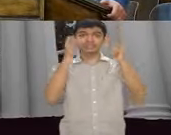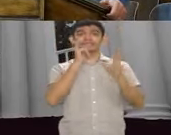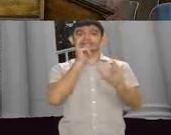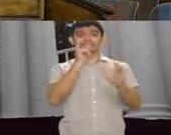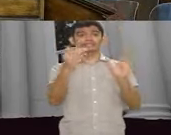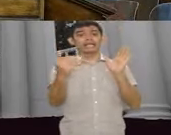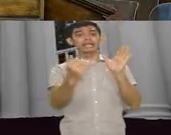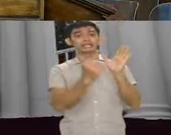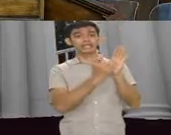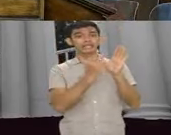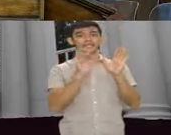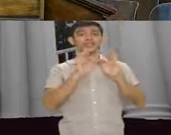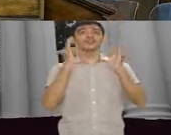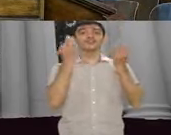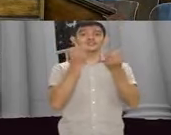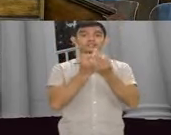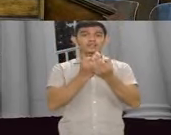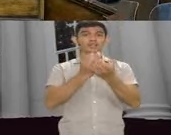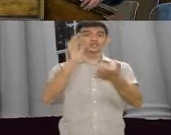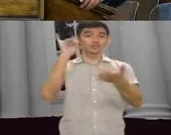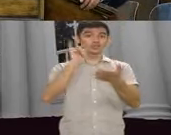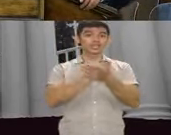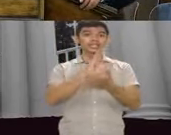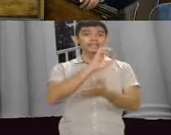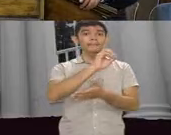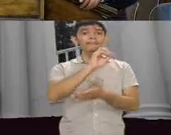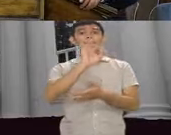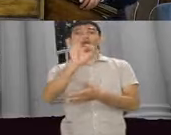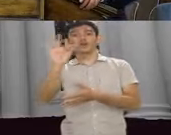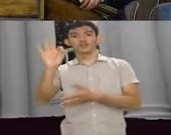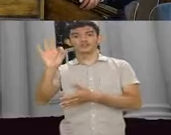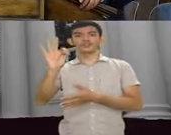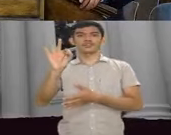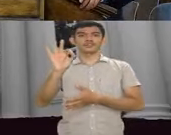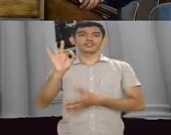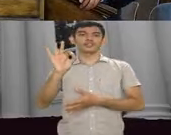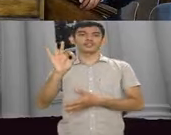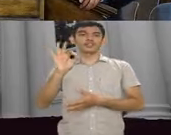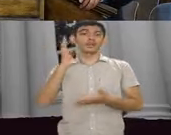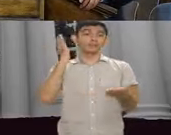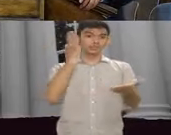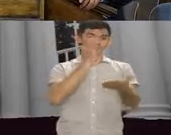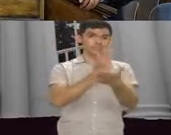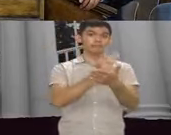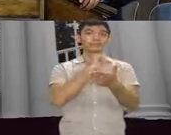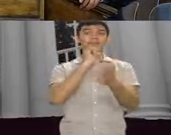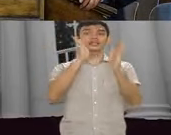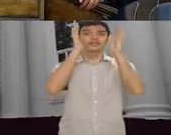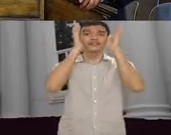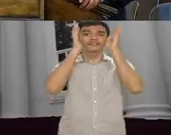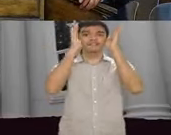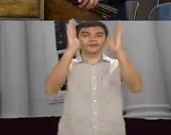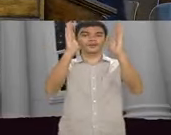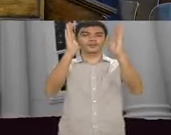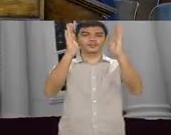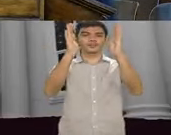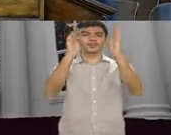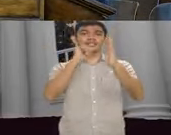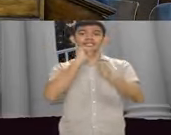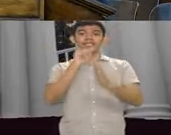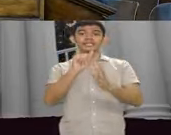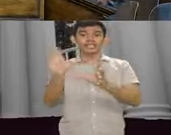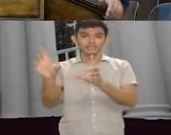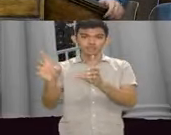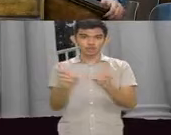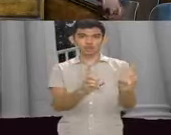each other so that we will be turned off, so that we will not focus on, so we will not